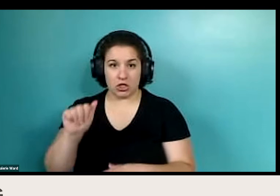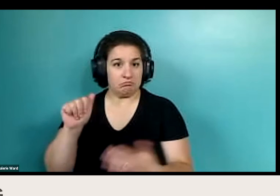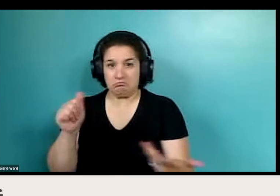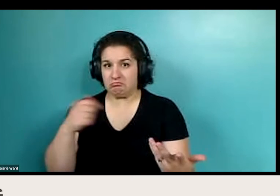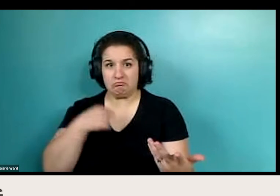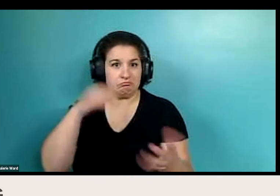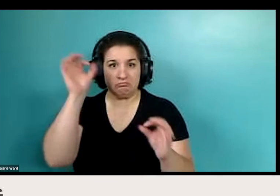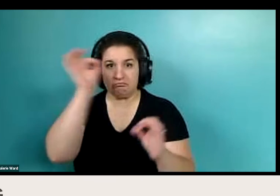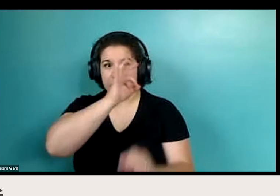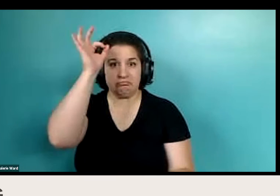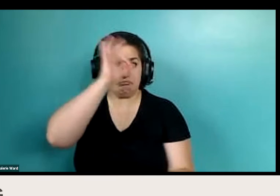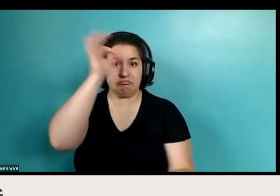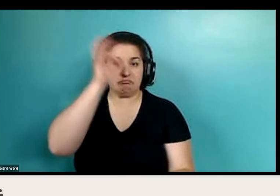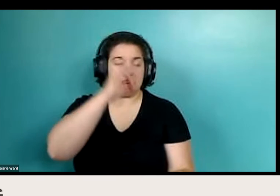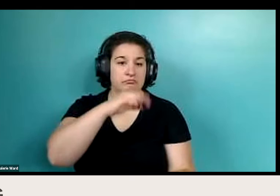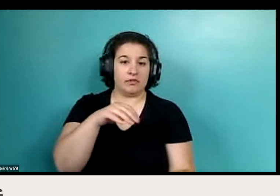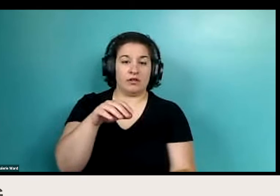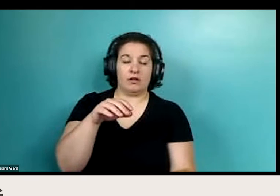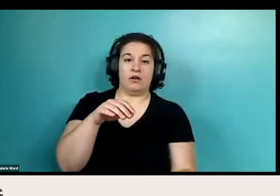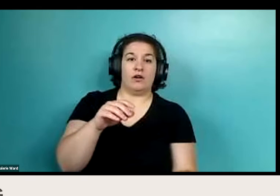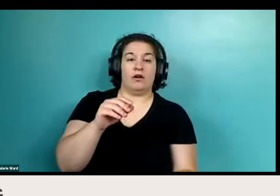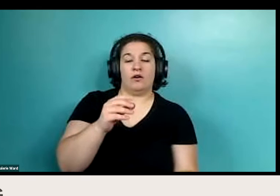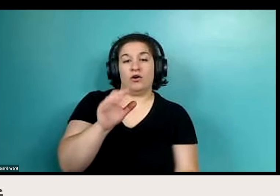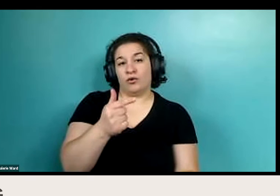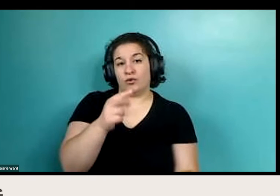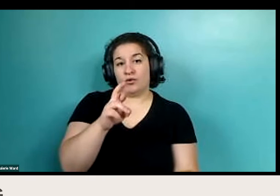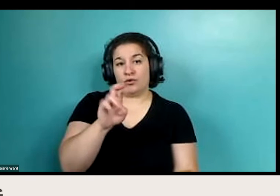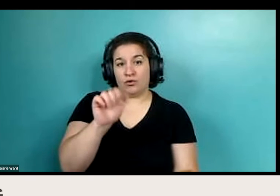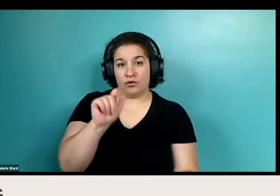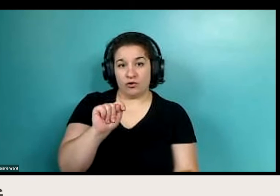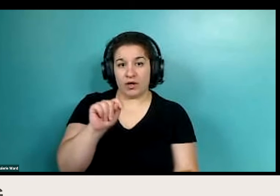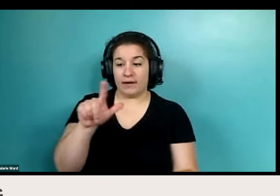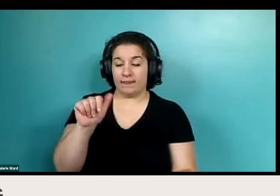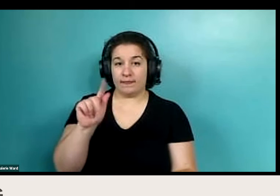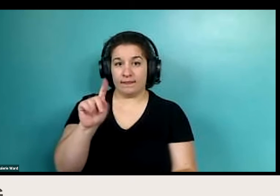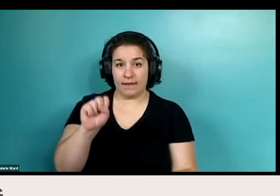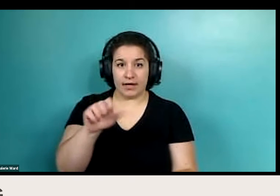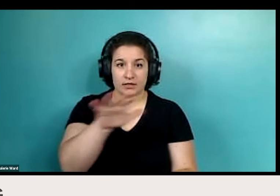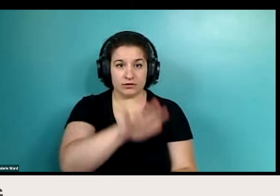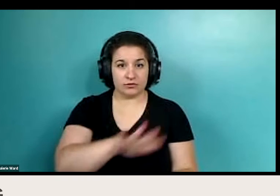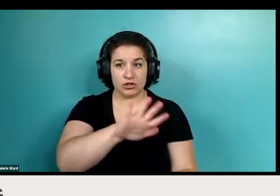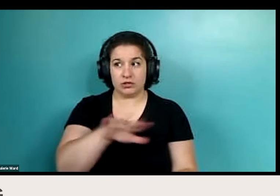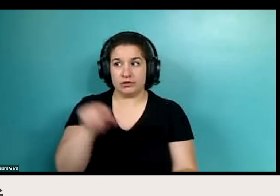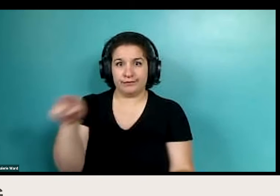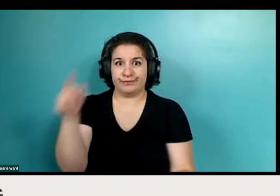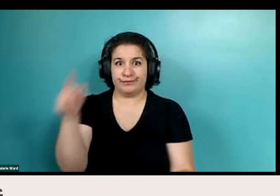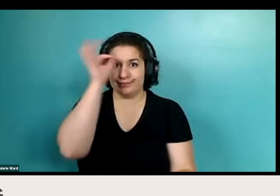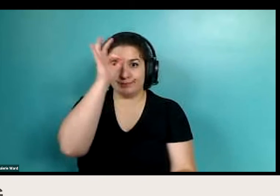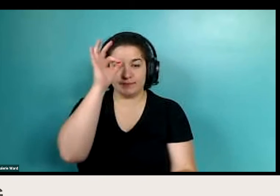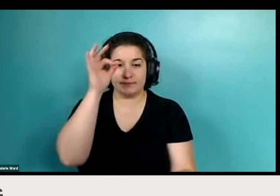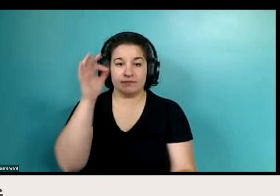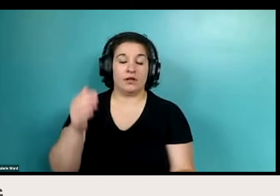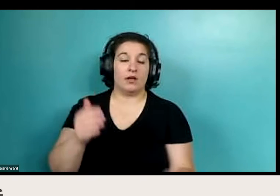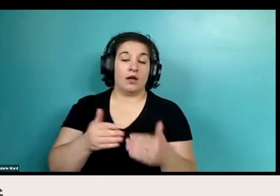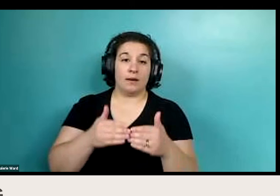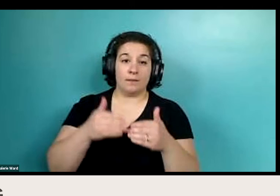their industrial regions of the 18 and 1900s and what happened after that. Beyond that, we have, Americanisms that are